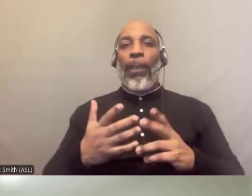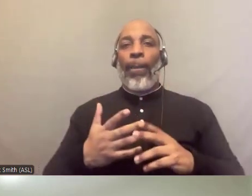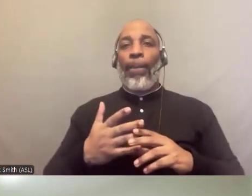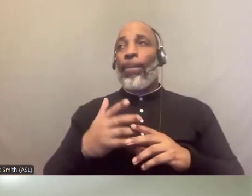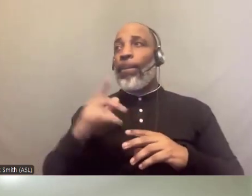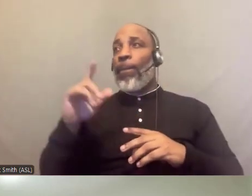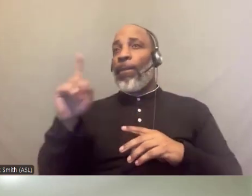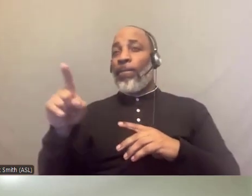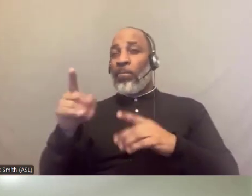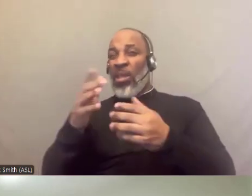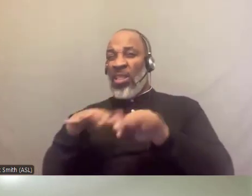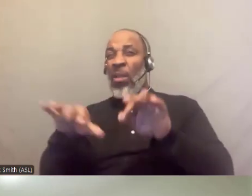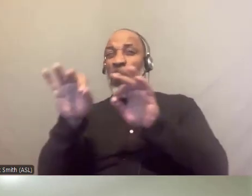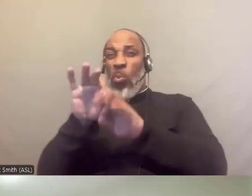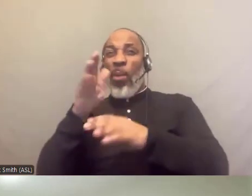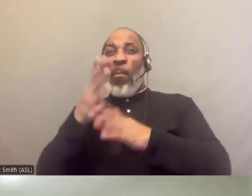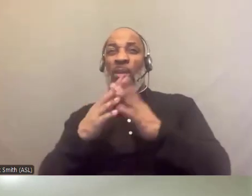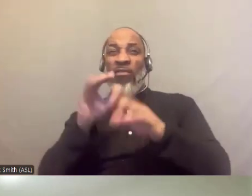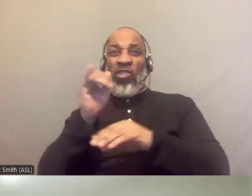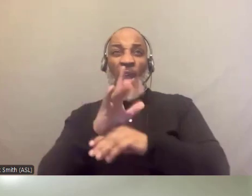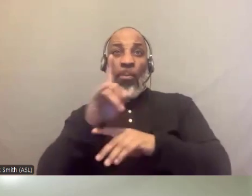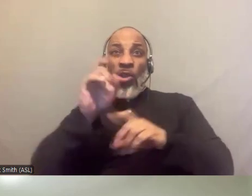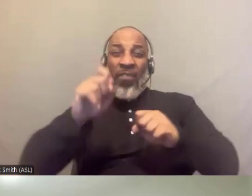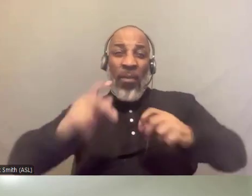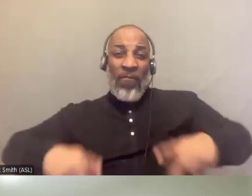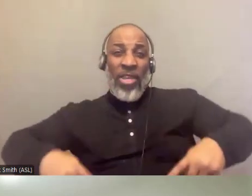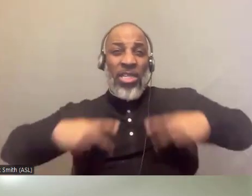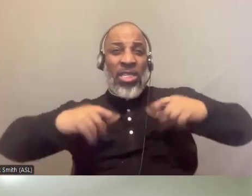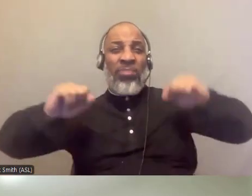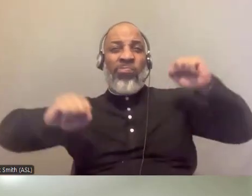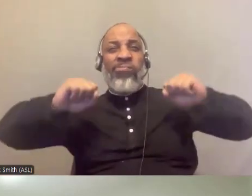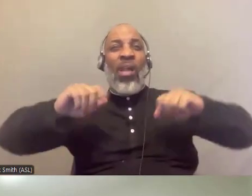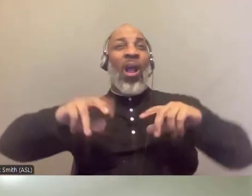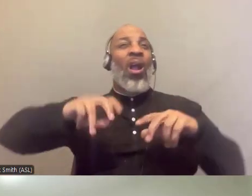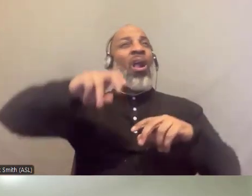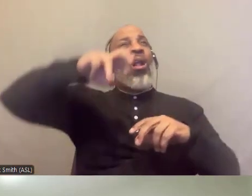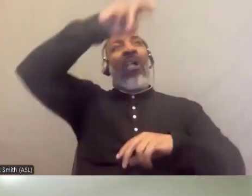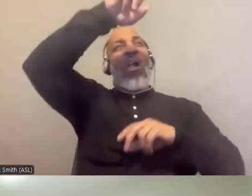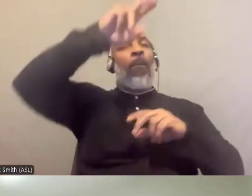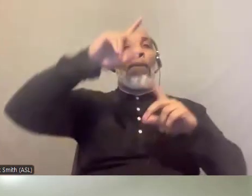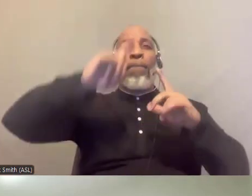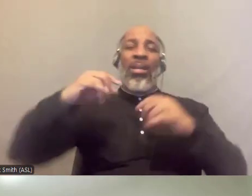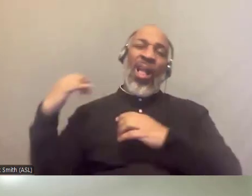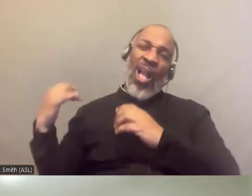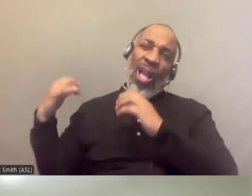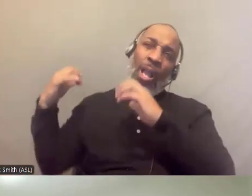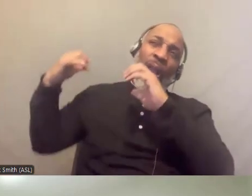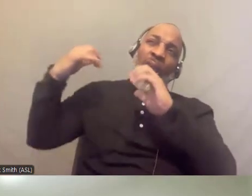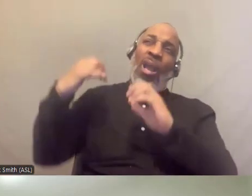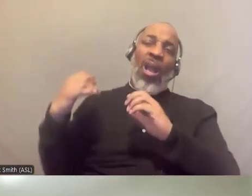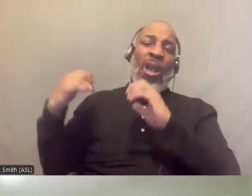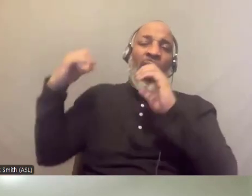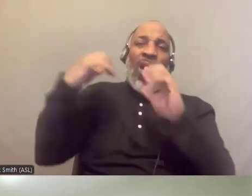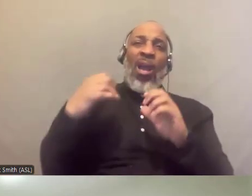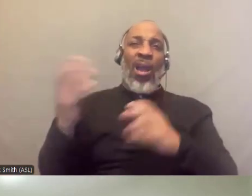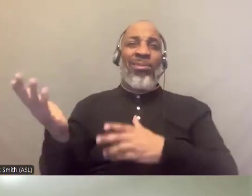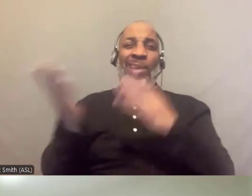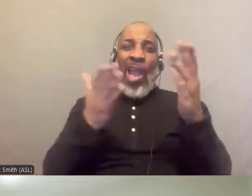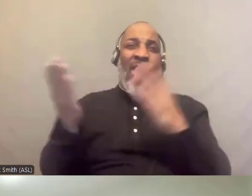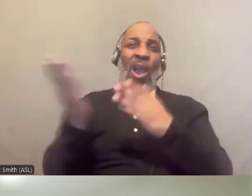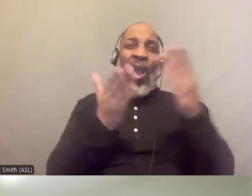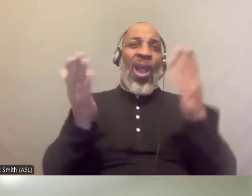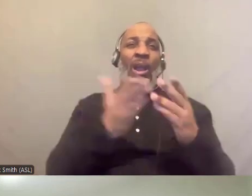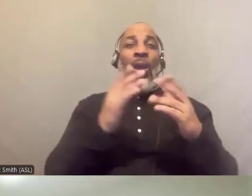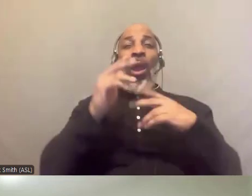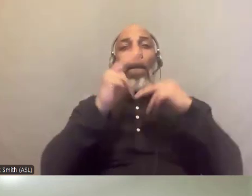an essential function of the job is means that you have to be physically have to climb X amount of stairs and carry some heavy equipment around into a burning